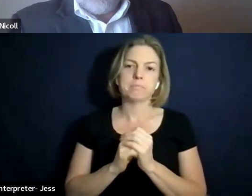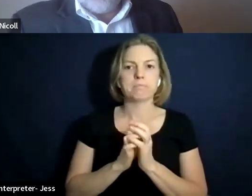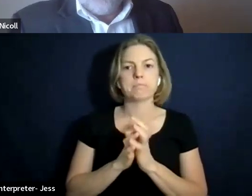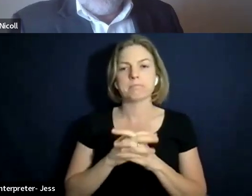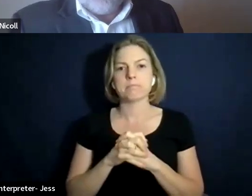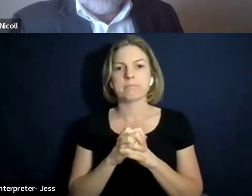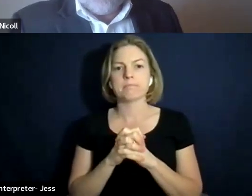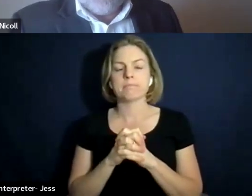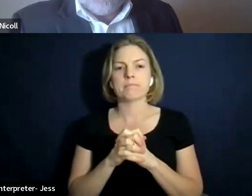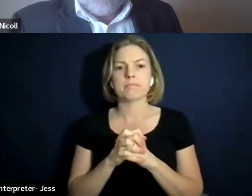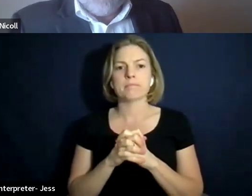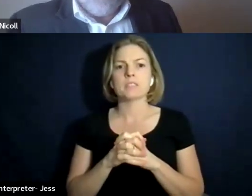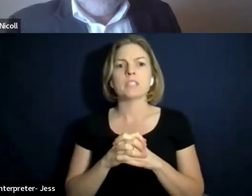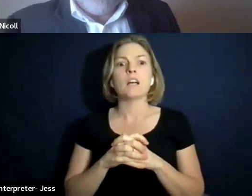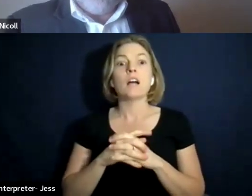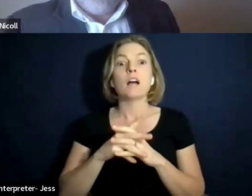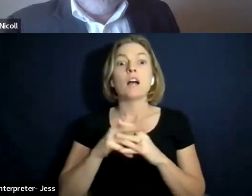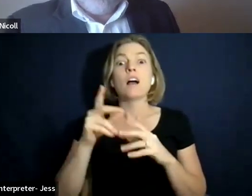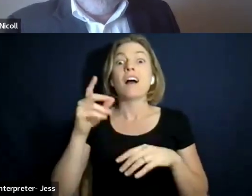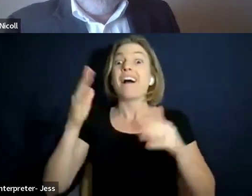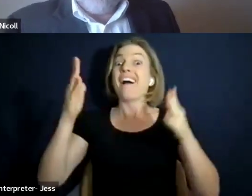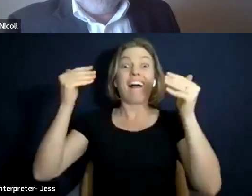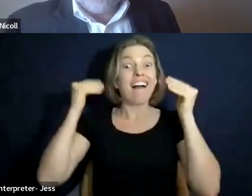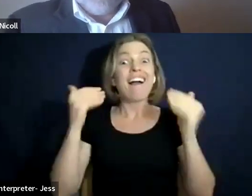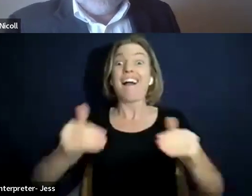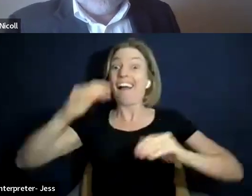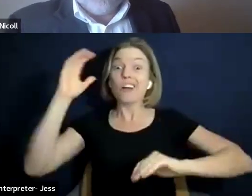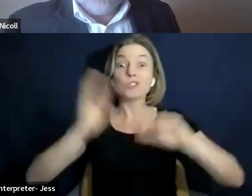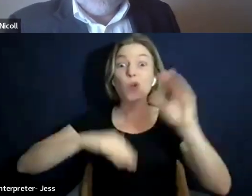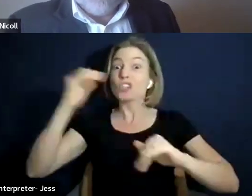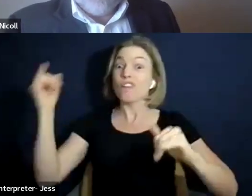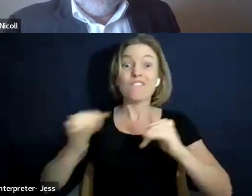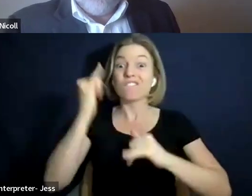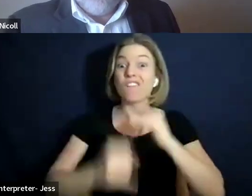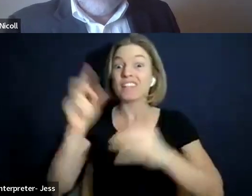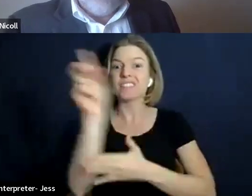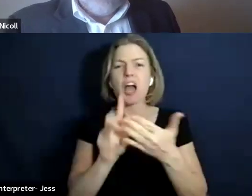we aren't going into construction, and we won't have final design until,